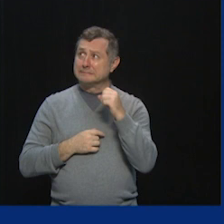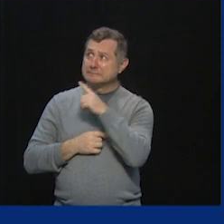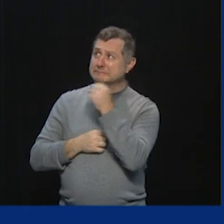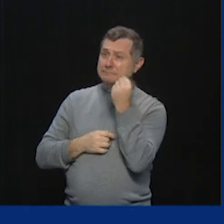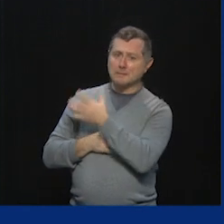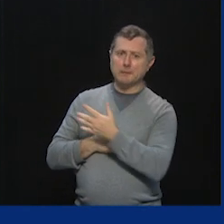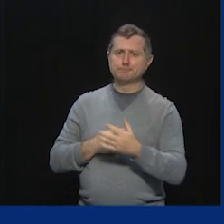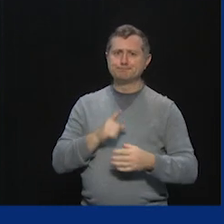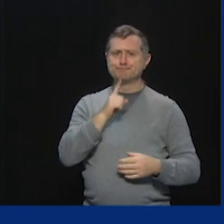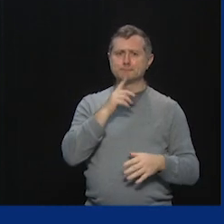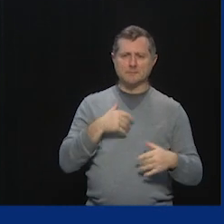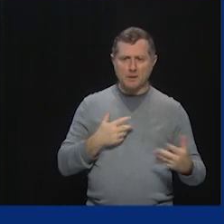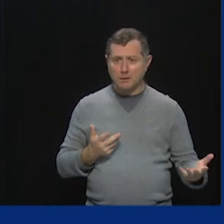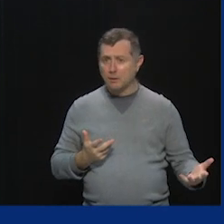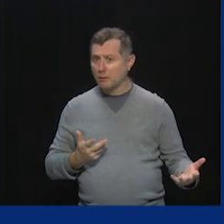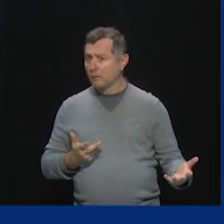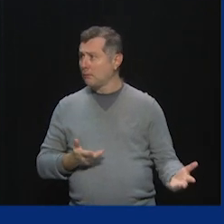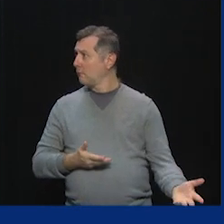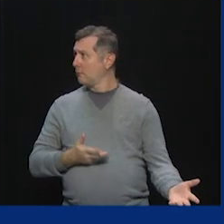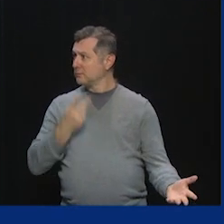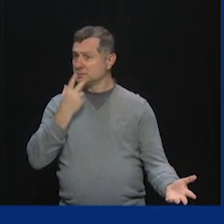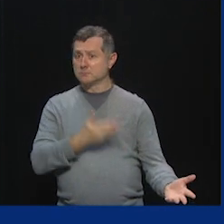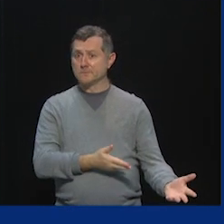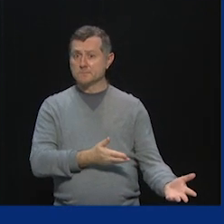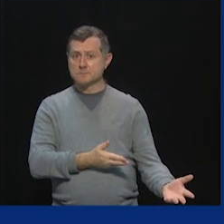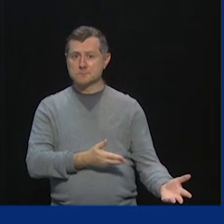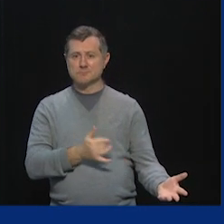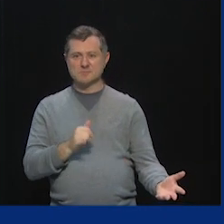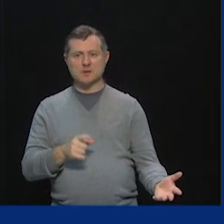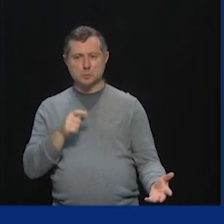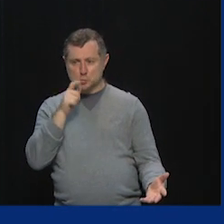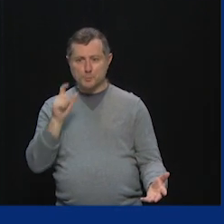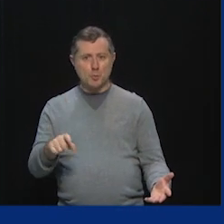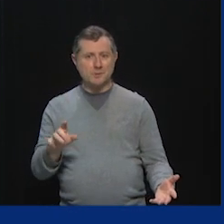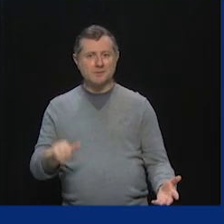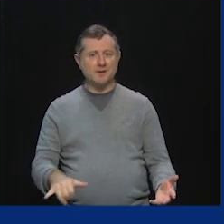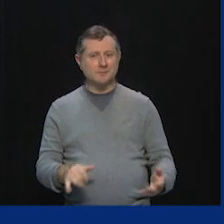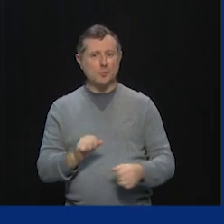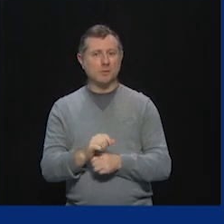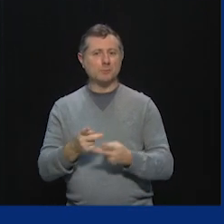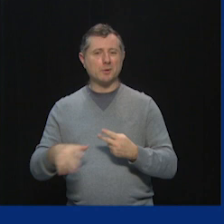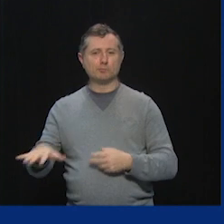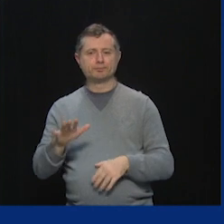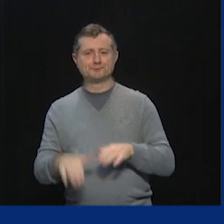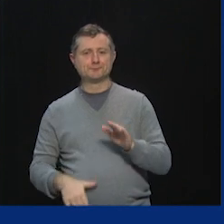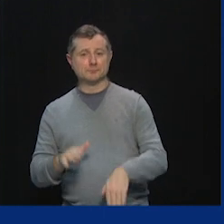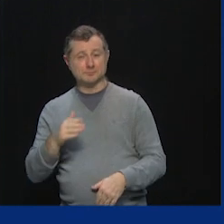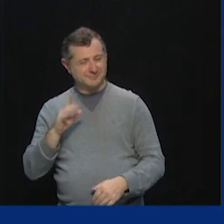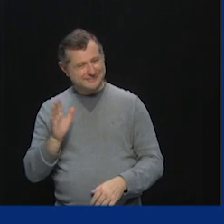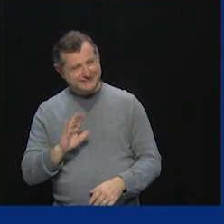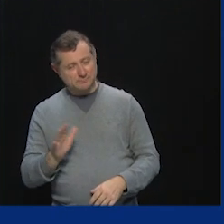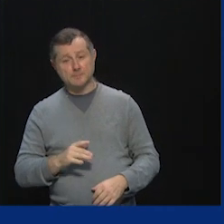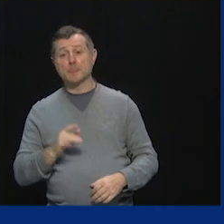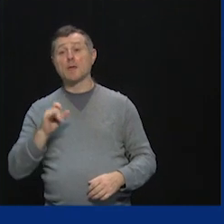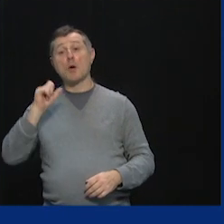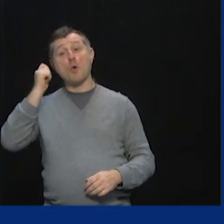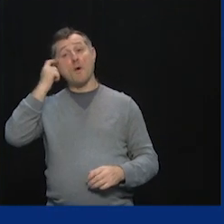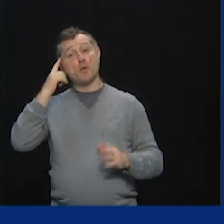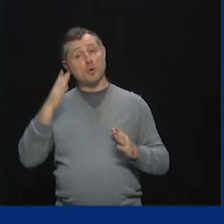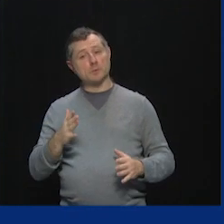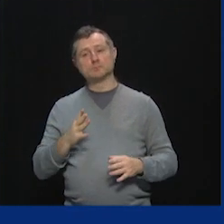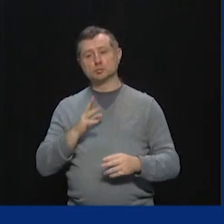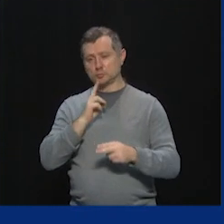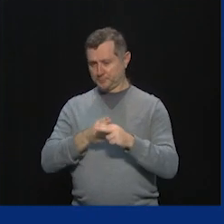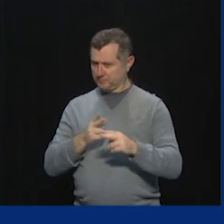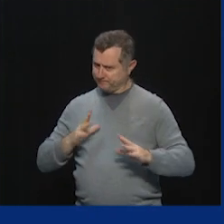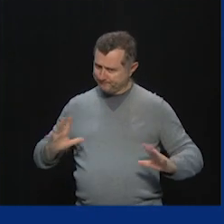things that are not happening as they should in the workplace? So the governor mentioned her back to school plan, which is great. The back to work